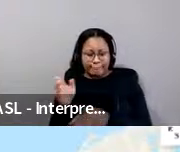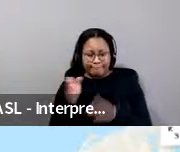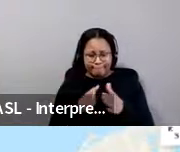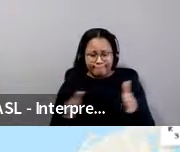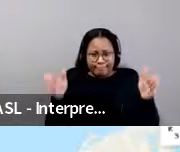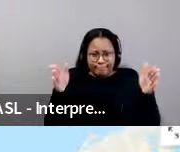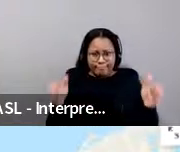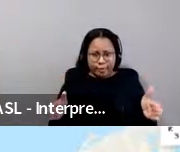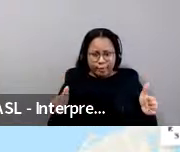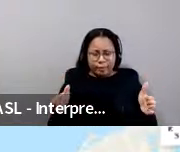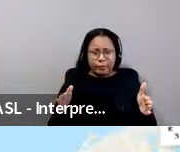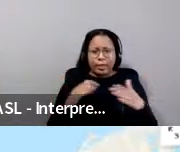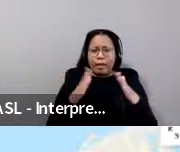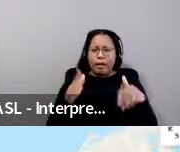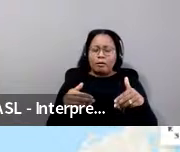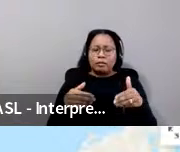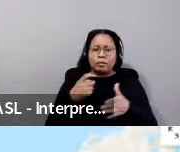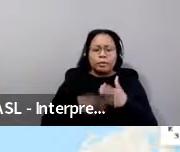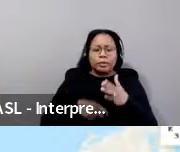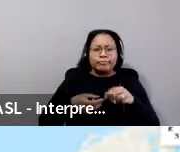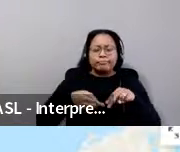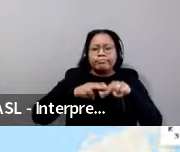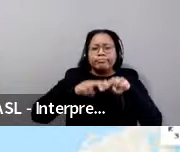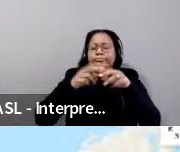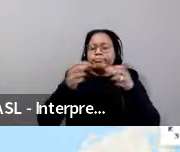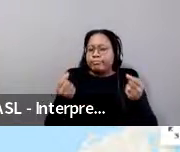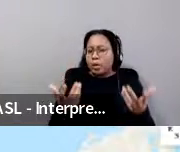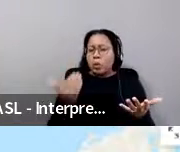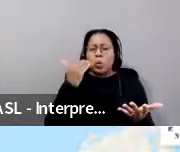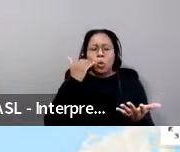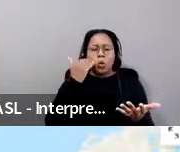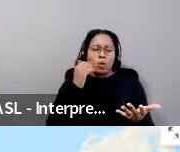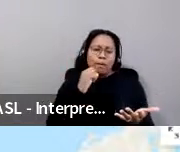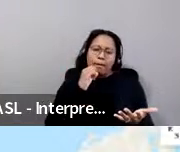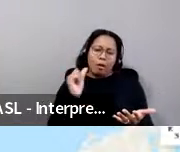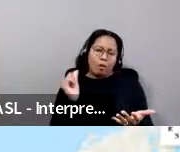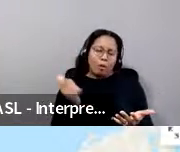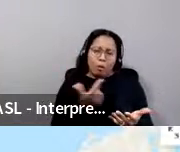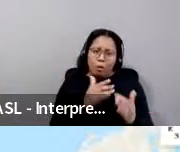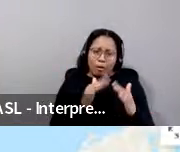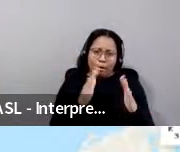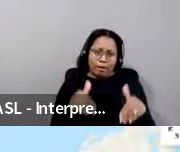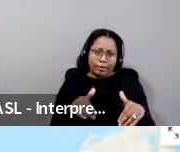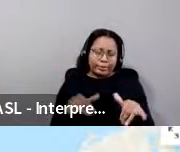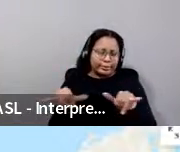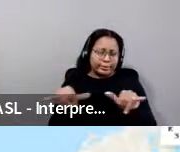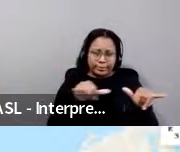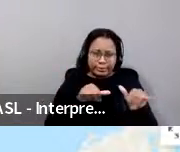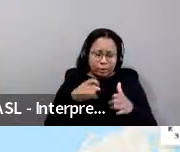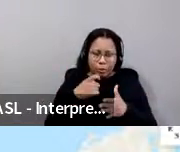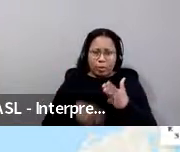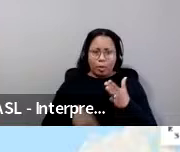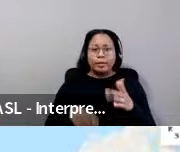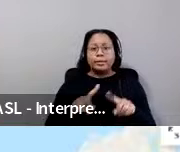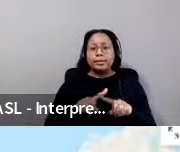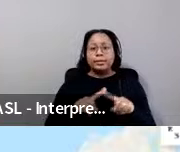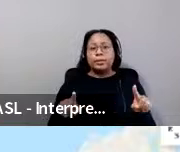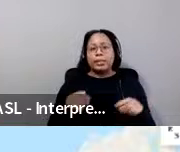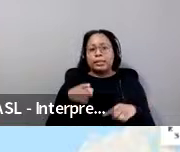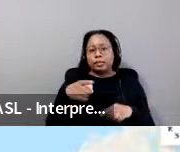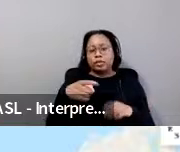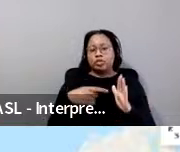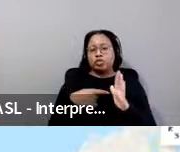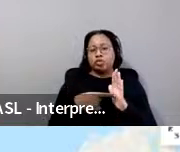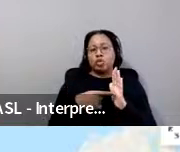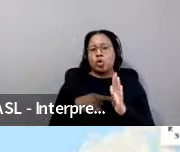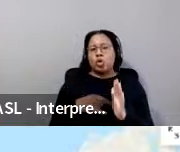we know not all homes cost the same amount. This price is showing an indexed value, which is why you don't